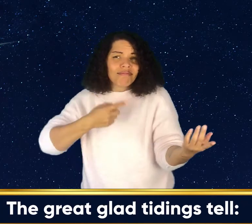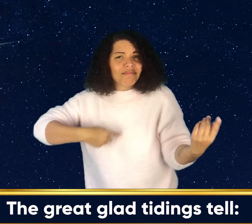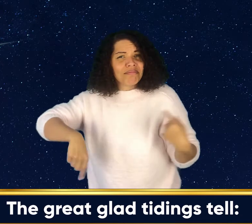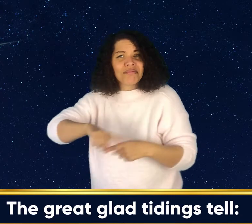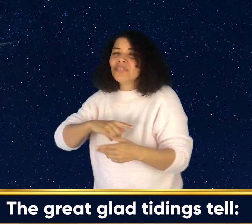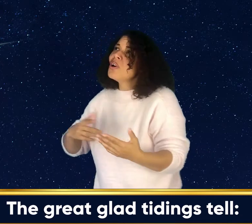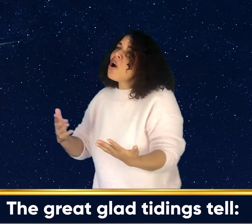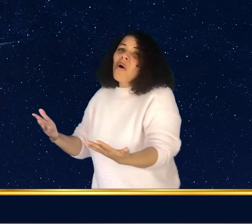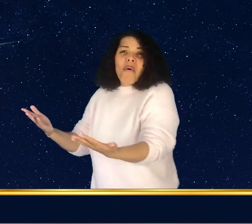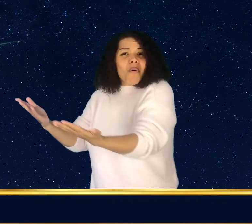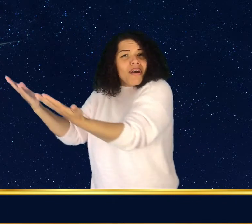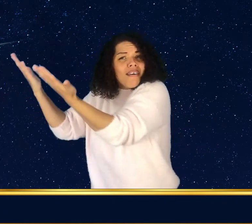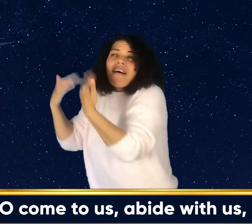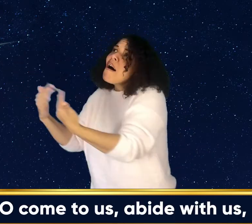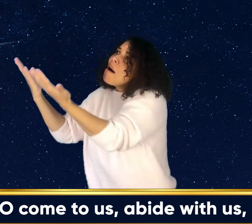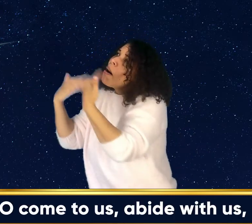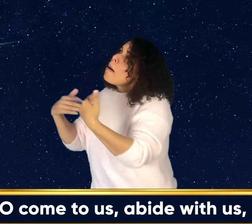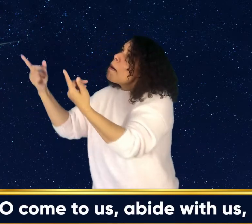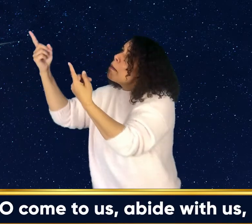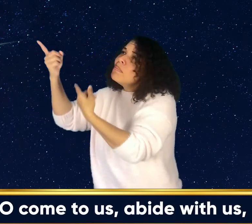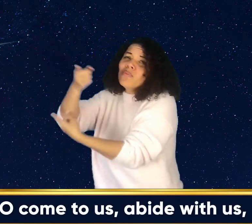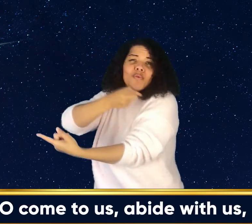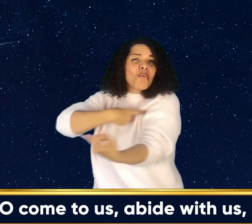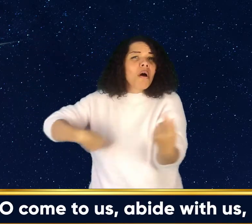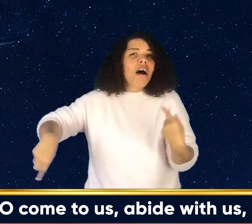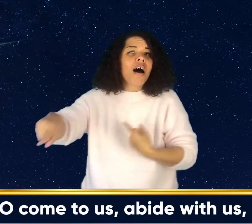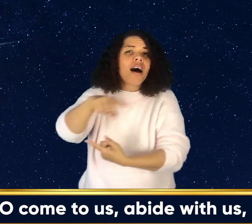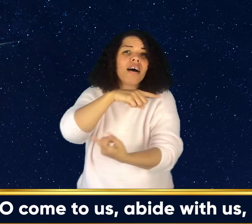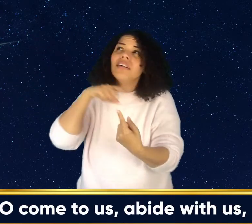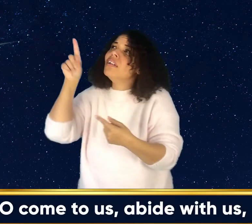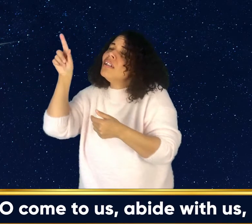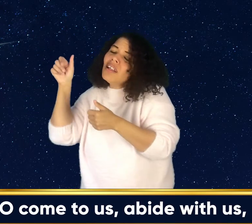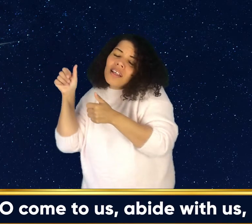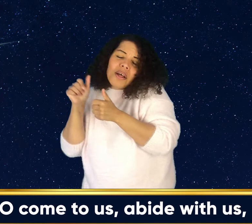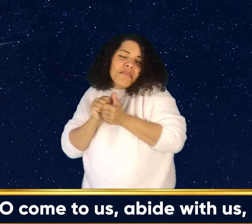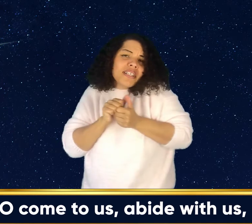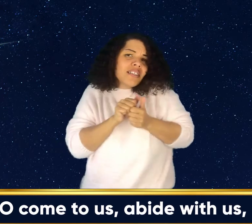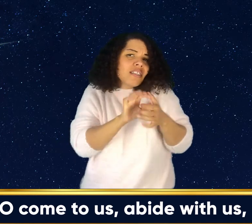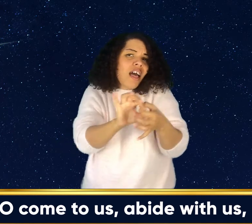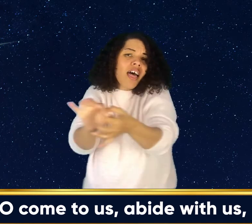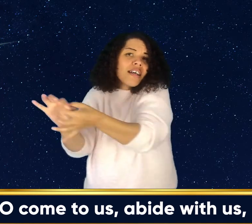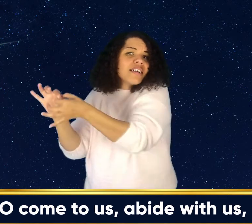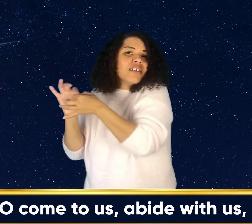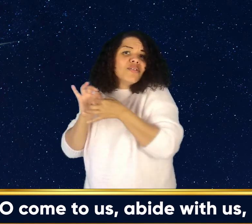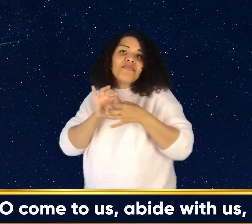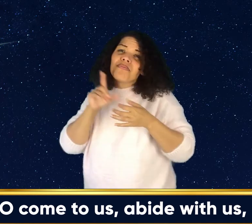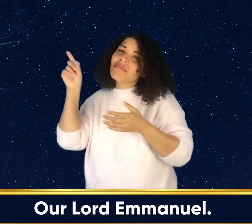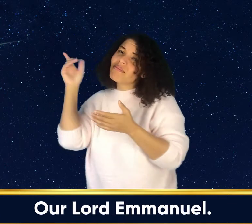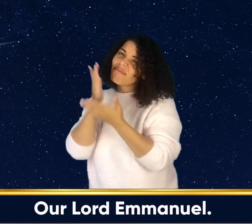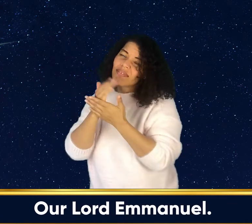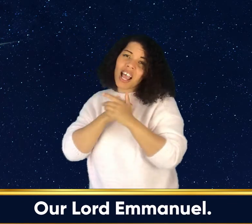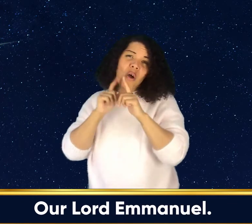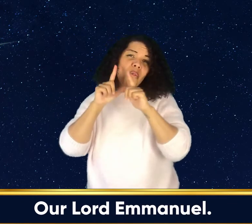tidings tell. Oh, come to us, abide with